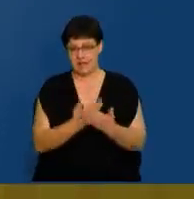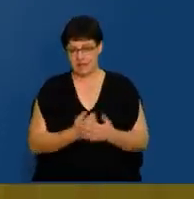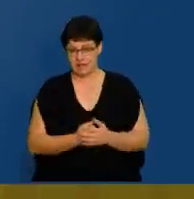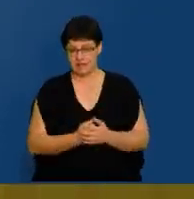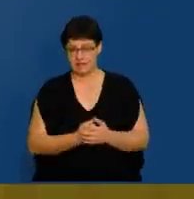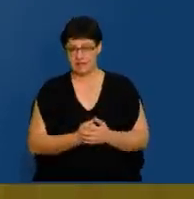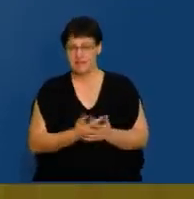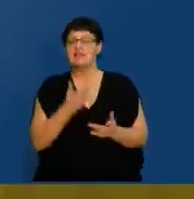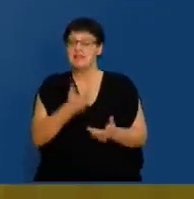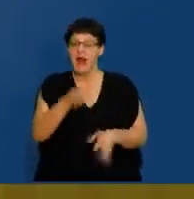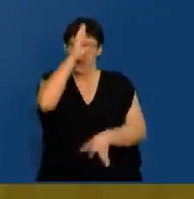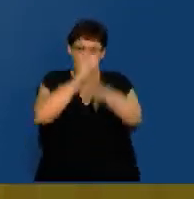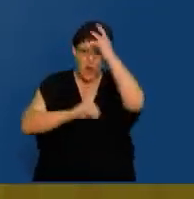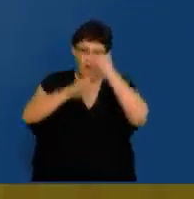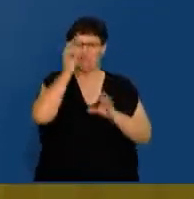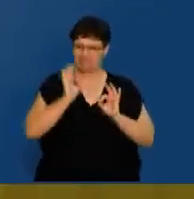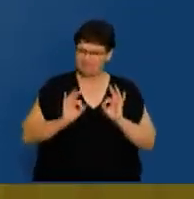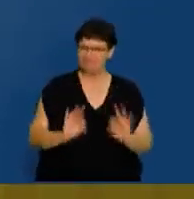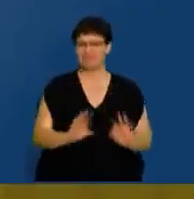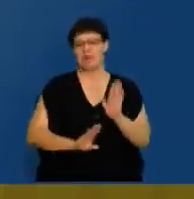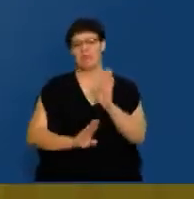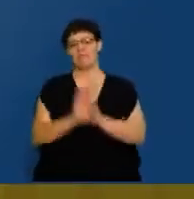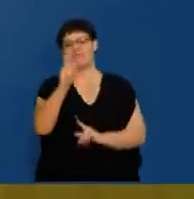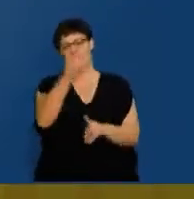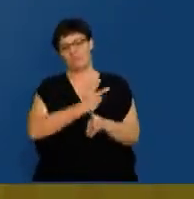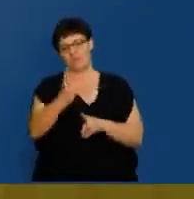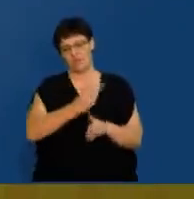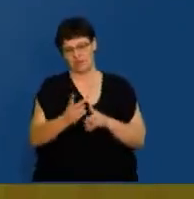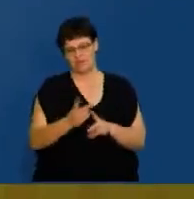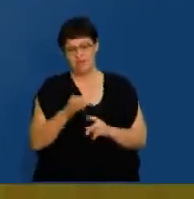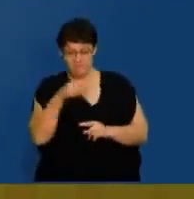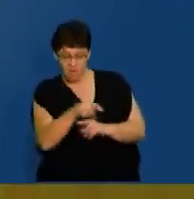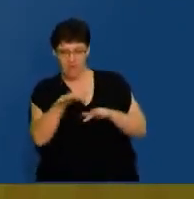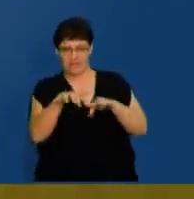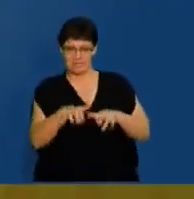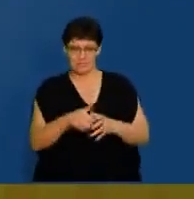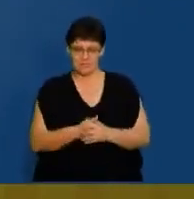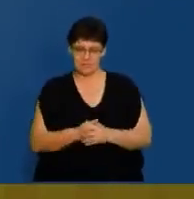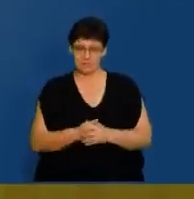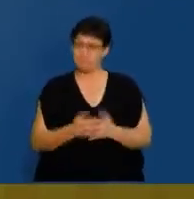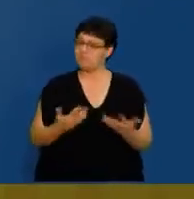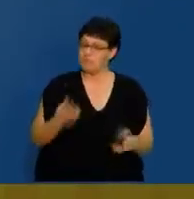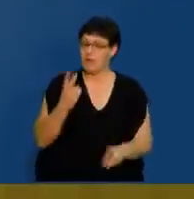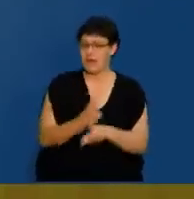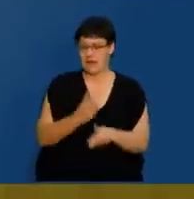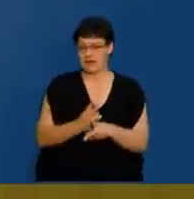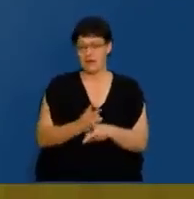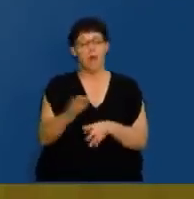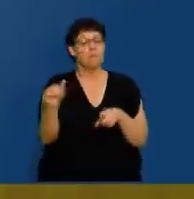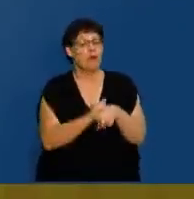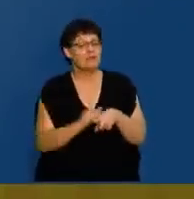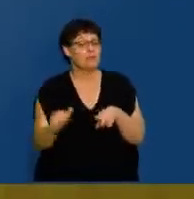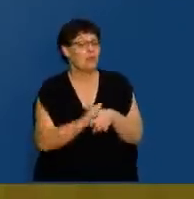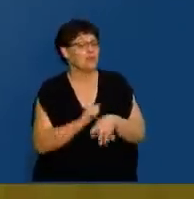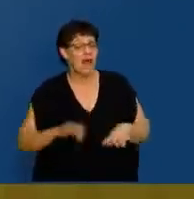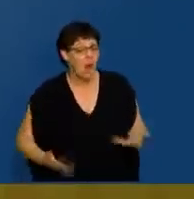is exactly how learning effectively improves your preparation for this exam. So again, there's no better practice than